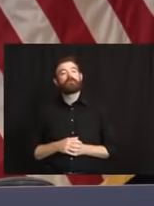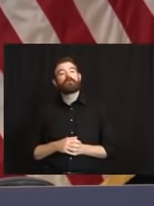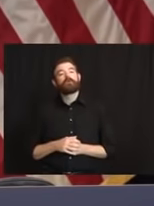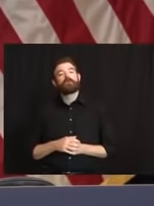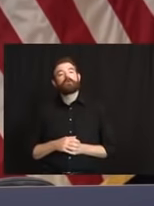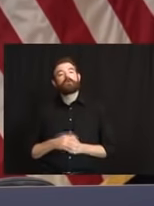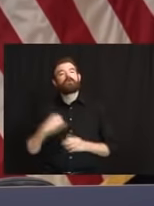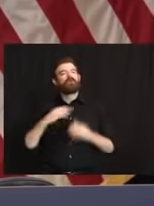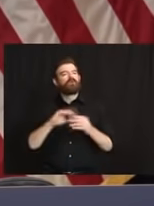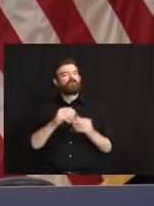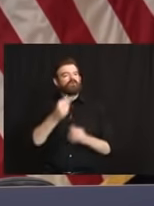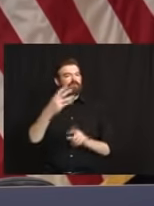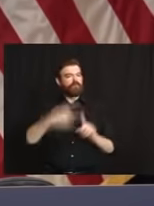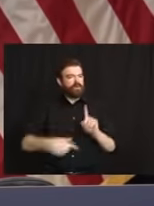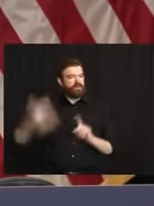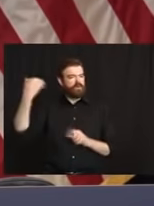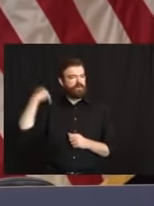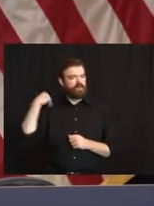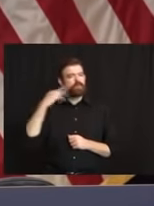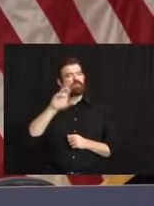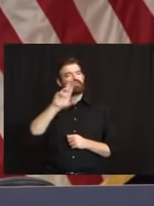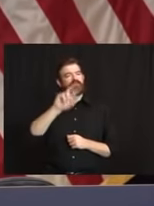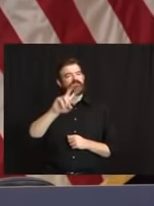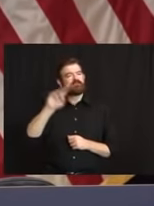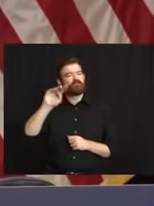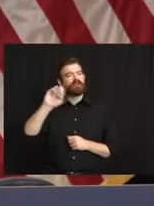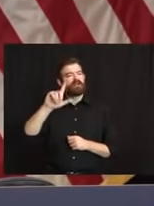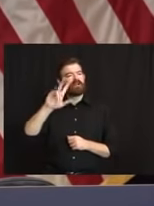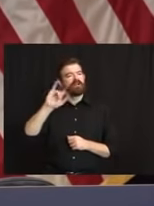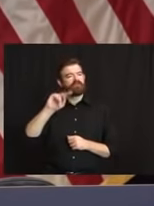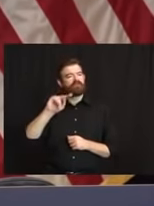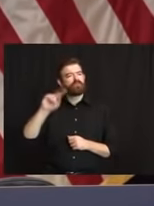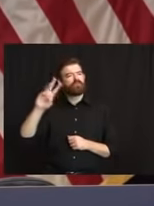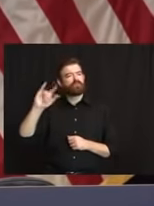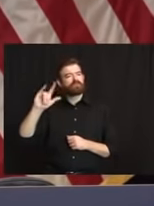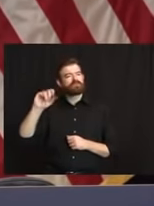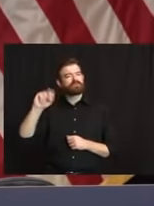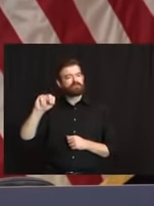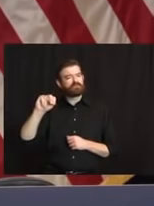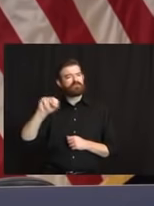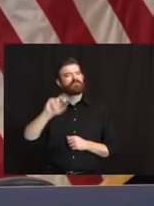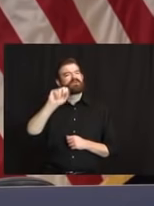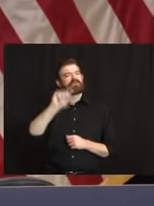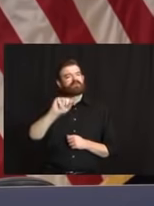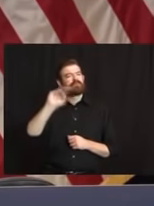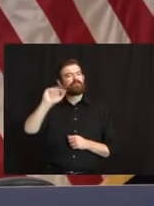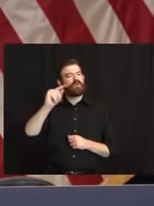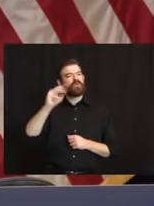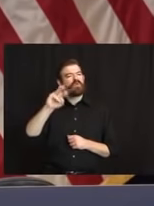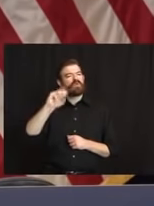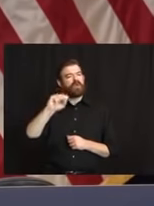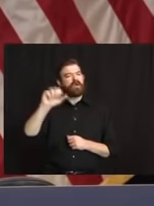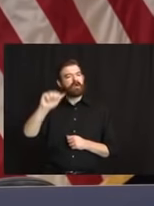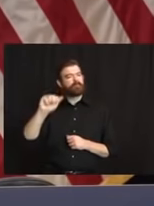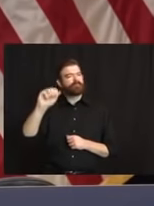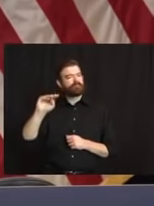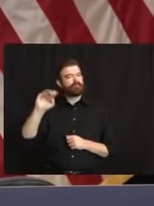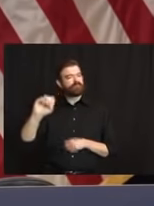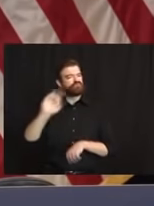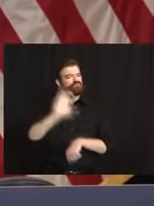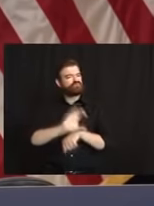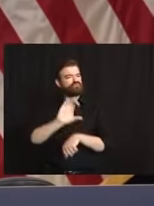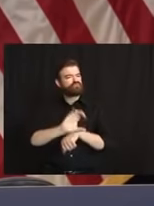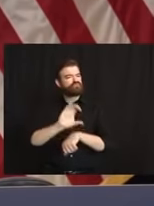Wilson of St. Matthew's AME, yesterday we had a bunch of troopers stop by just to thank him because he and